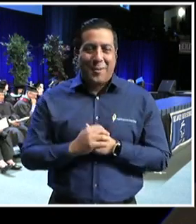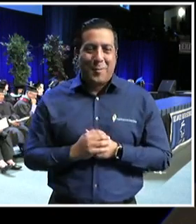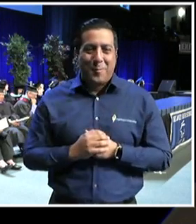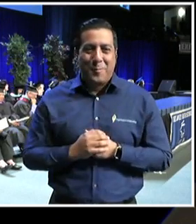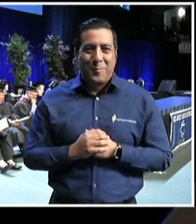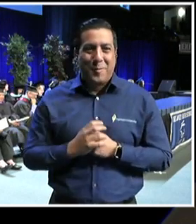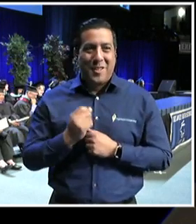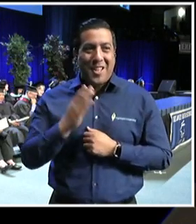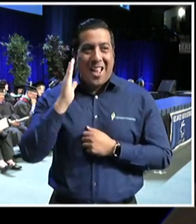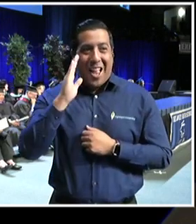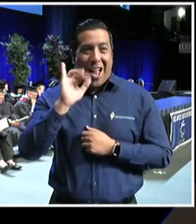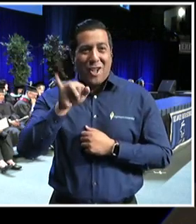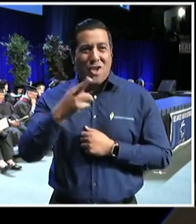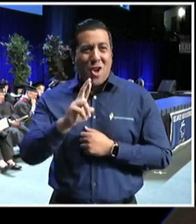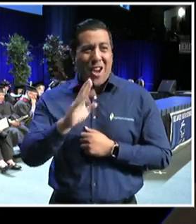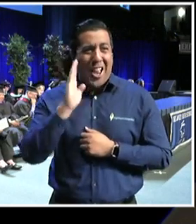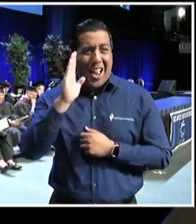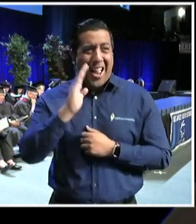Oh, hey, Junior.